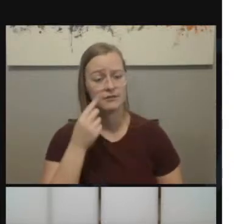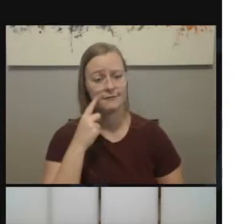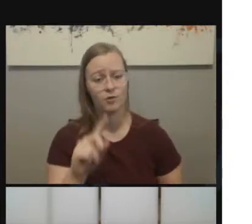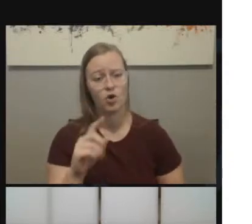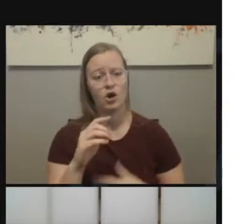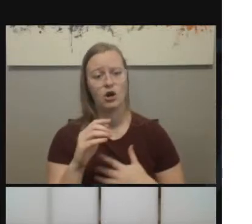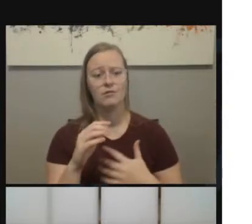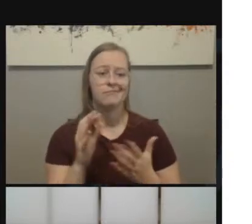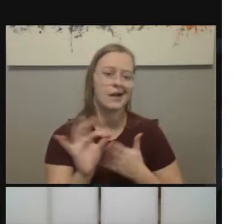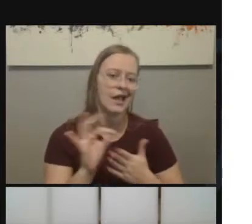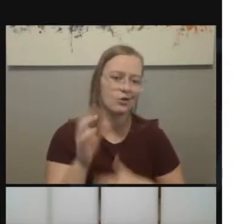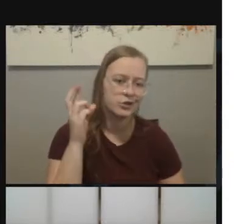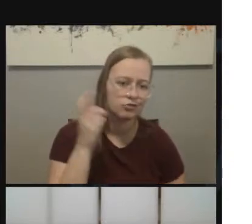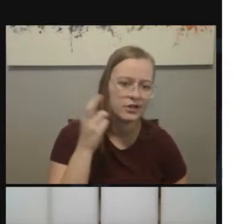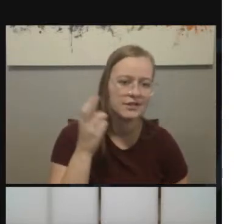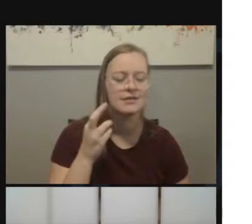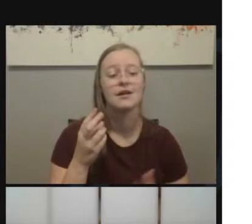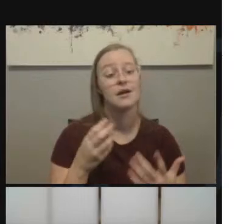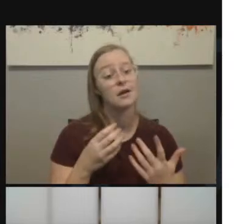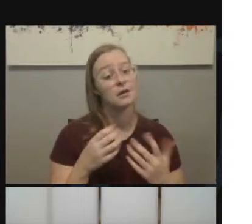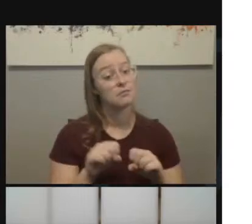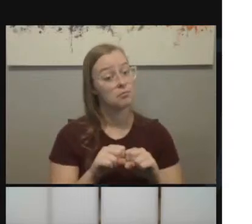accounting purposes had been broken.